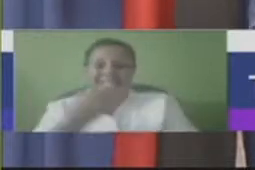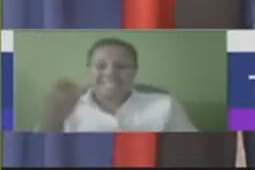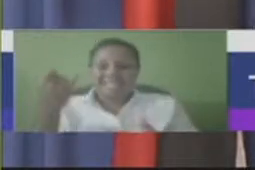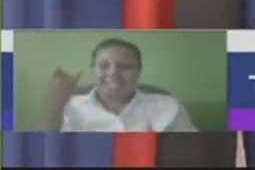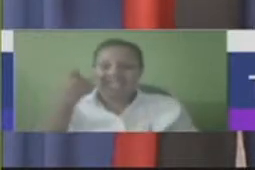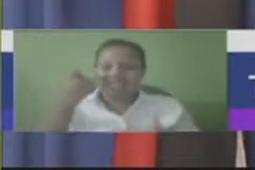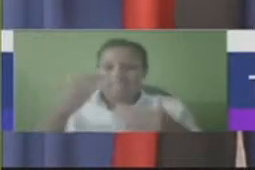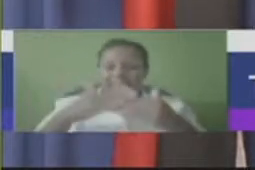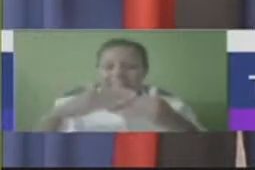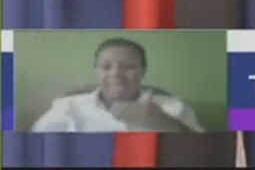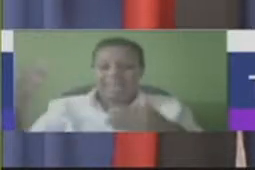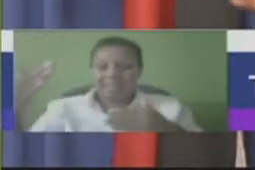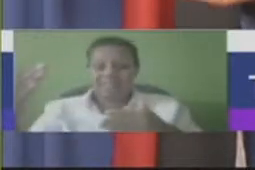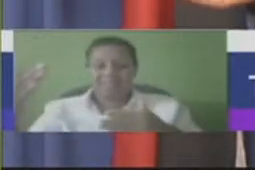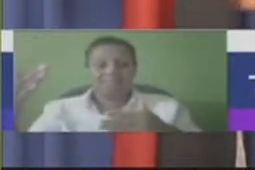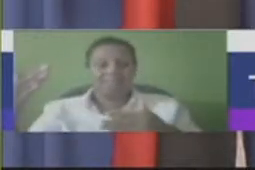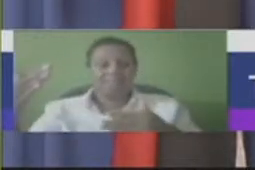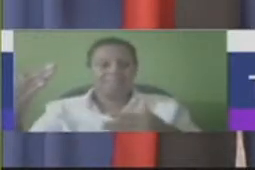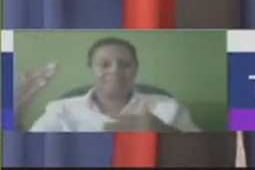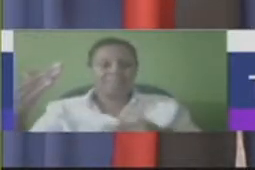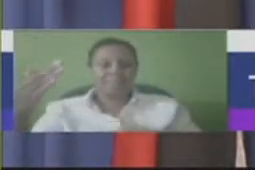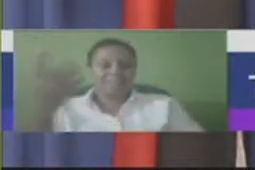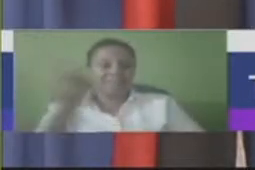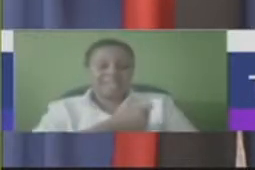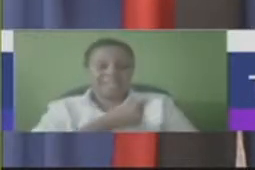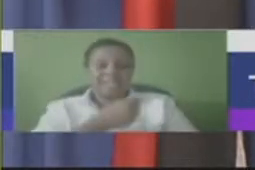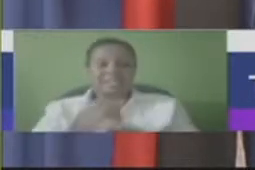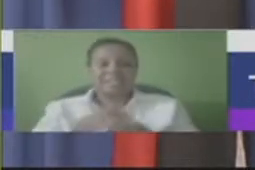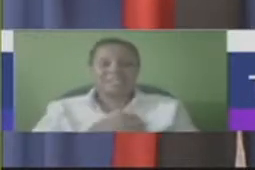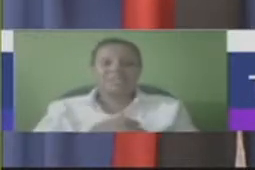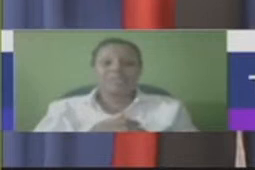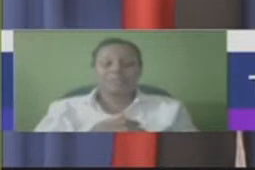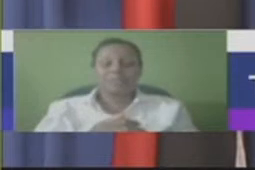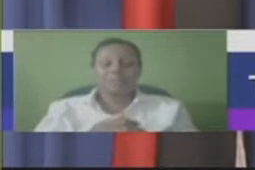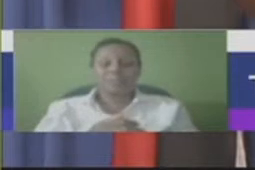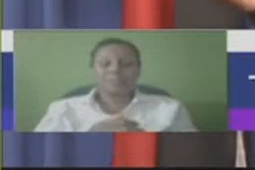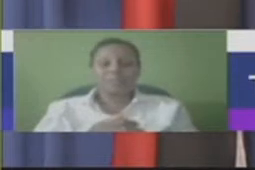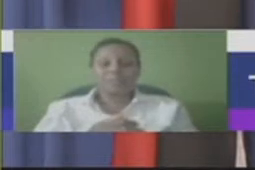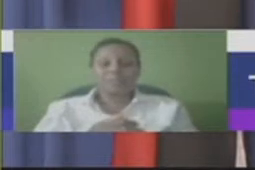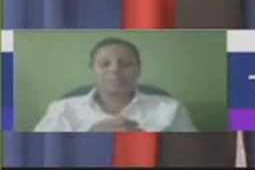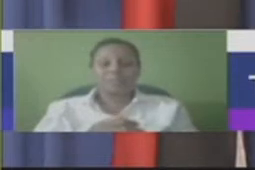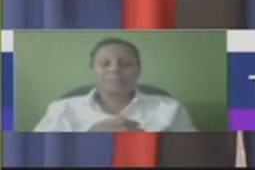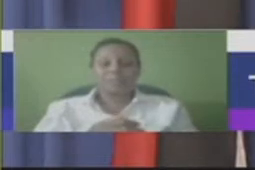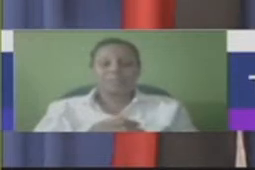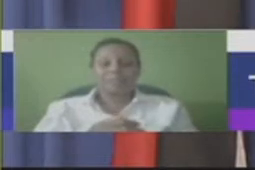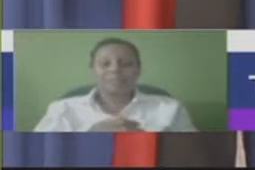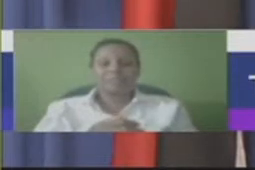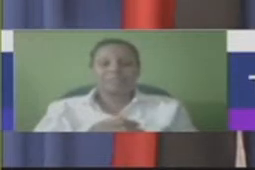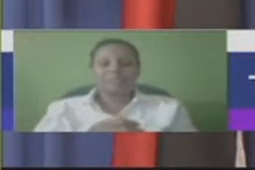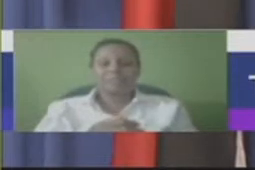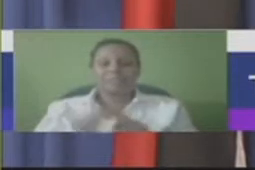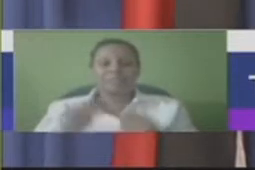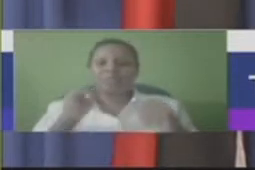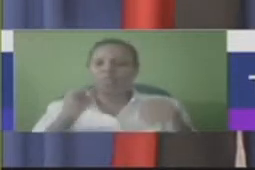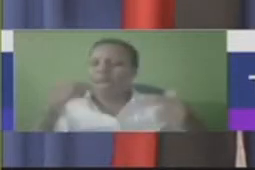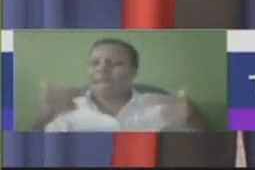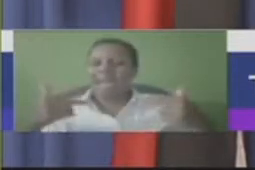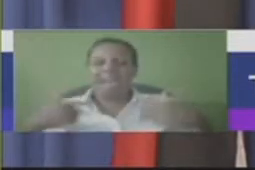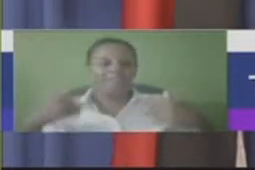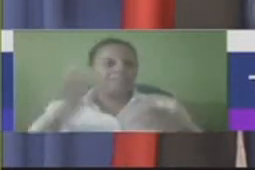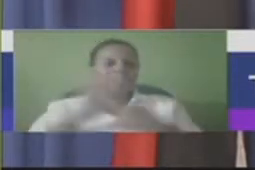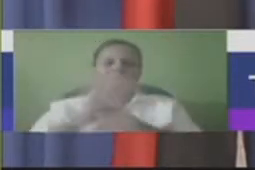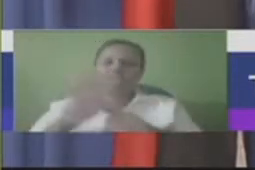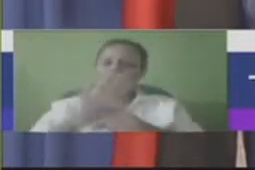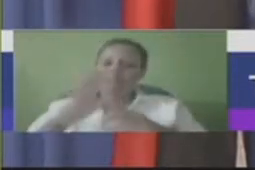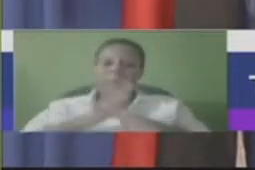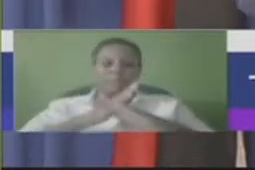to an infected person, you would not have built up enough resistance in that period of time, because after you get the vaccine,